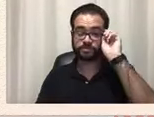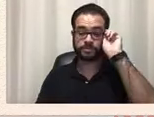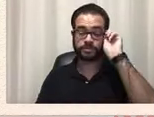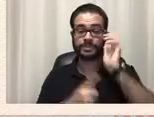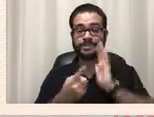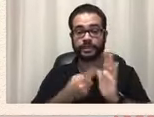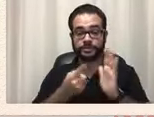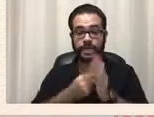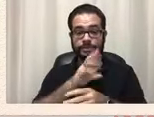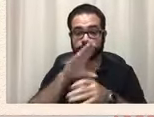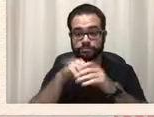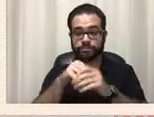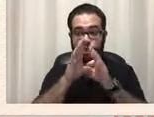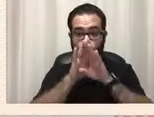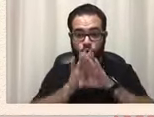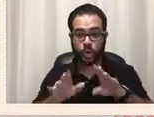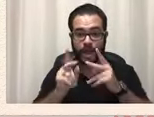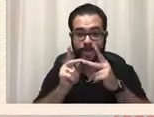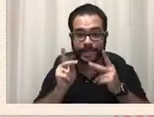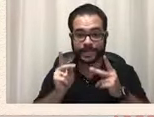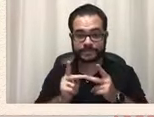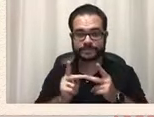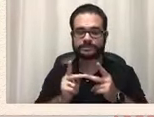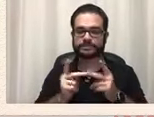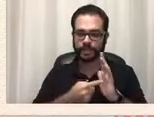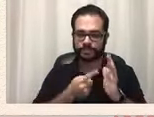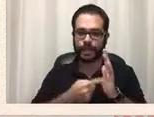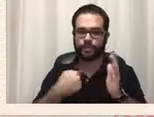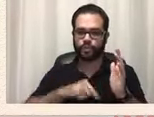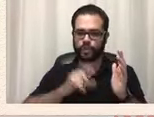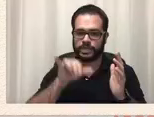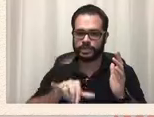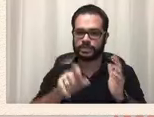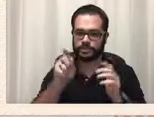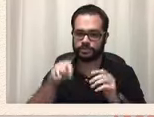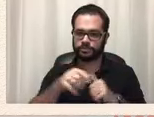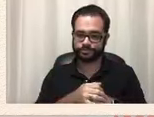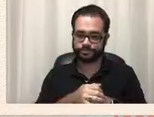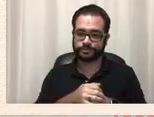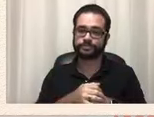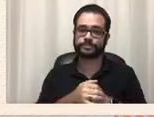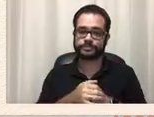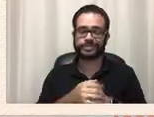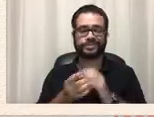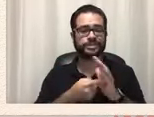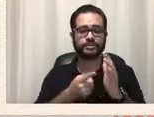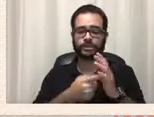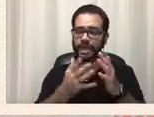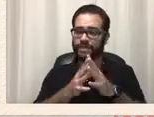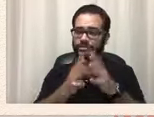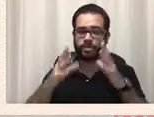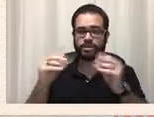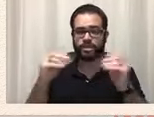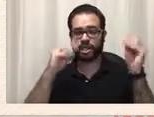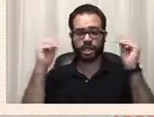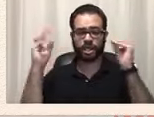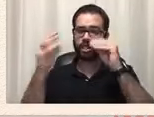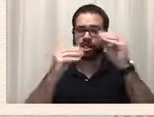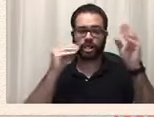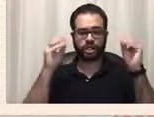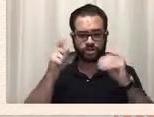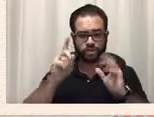space that we need on this quest for rest. Sometimes there's so much chatter. Haven't you ever noticed that